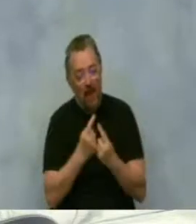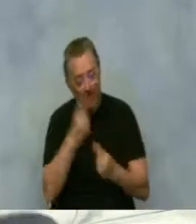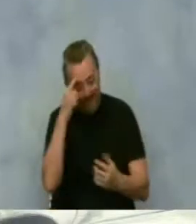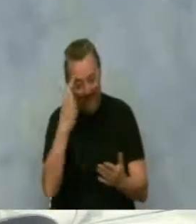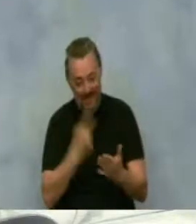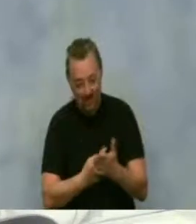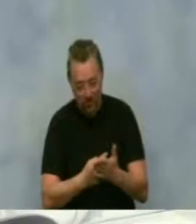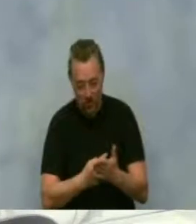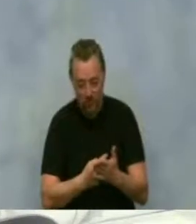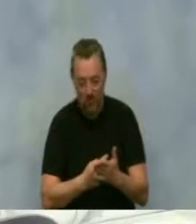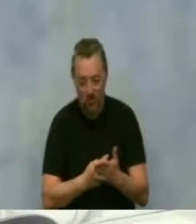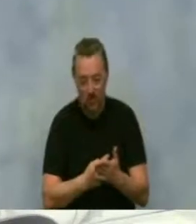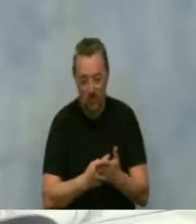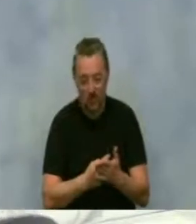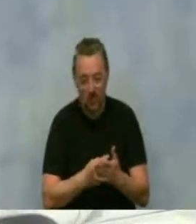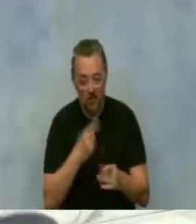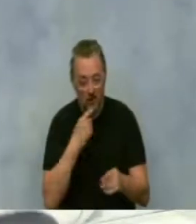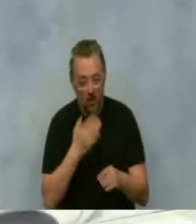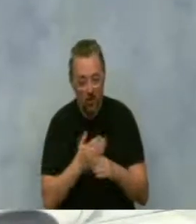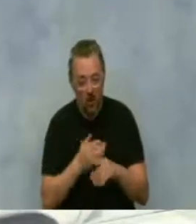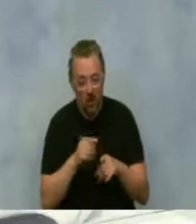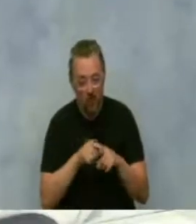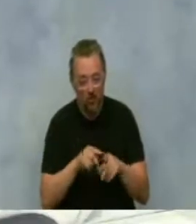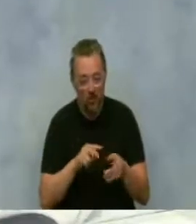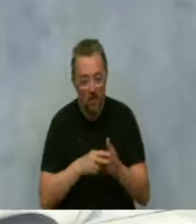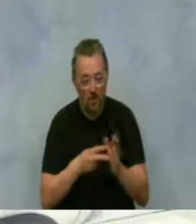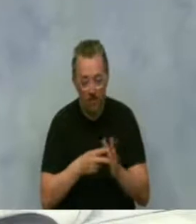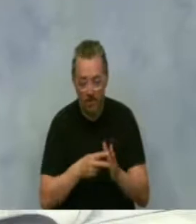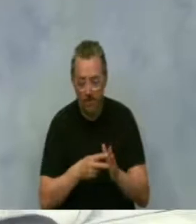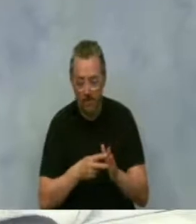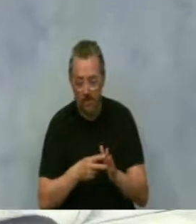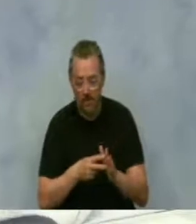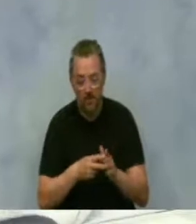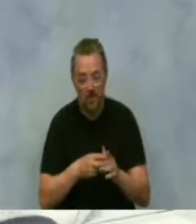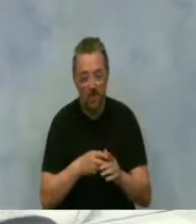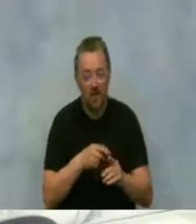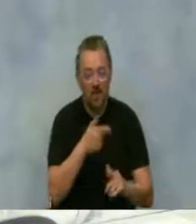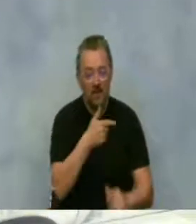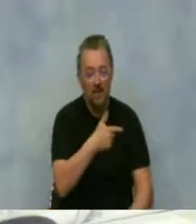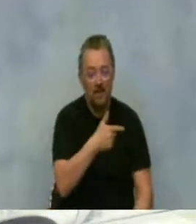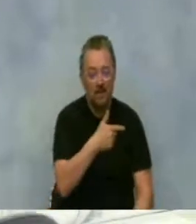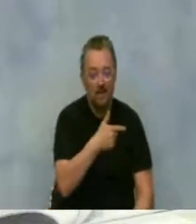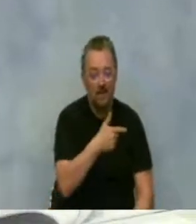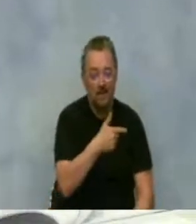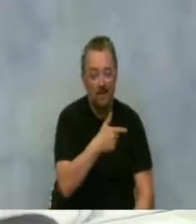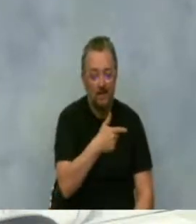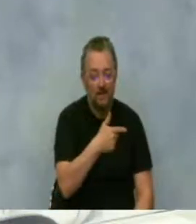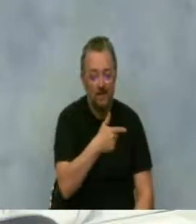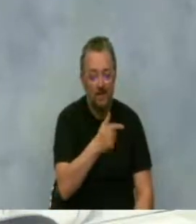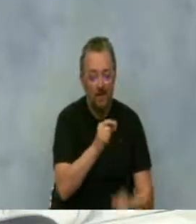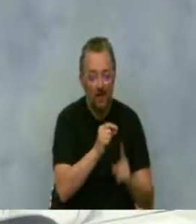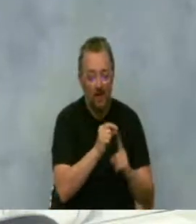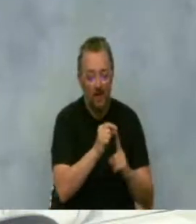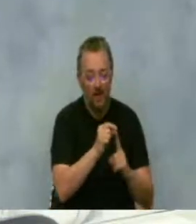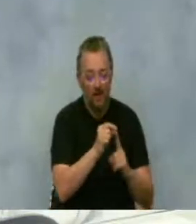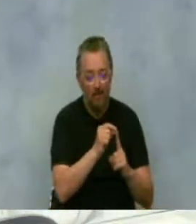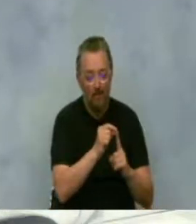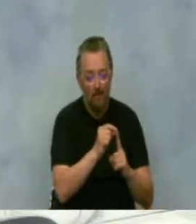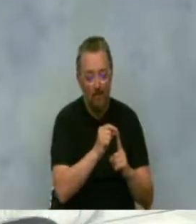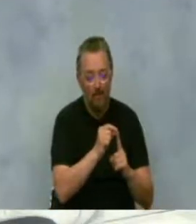and Technical Resources Workforce Plan 22 to 25, pages 71 to 80. And I'm going to hand you over to Elaine Maxwell for